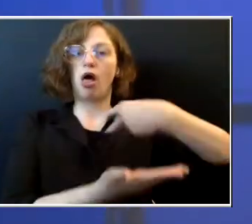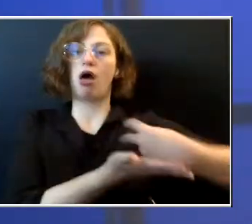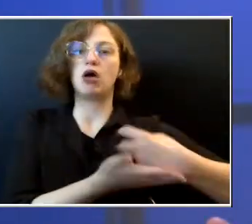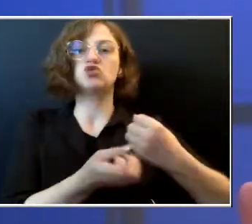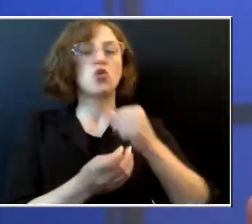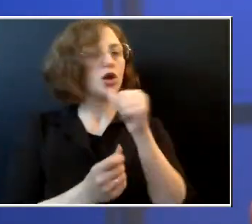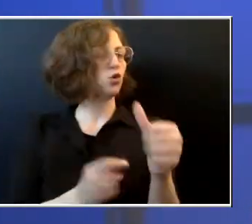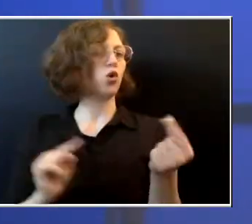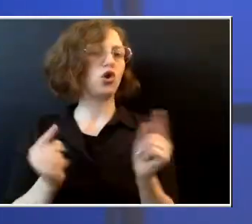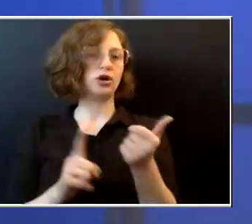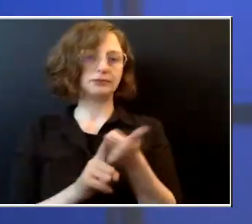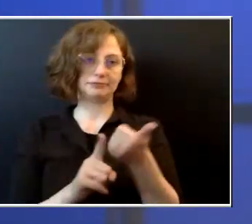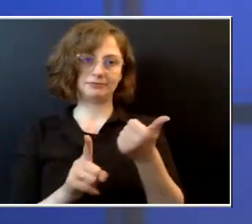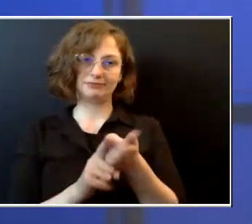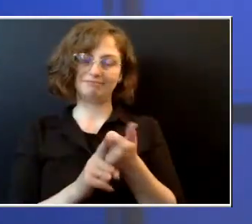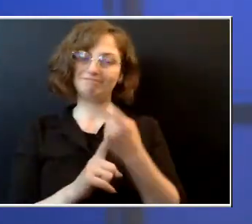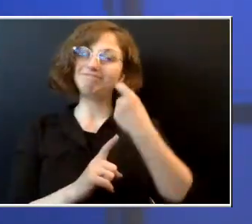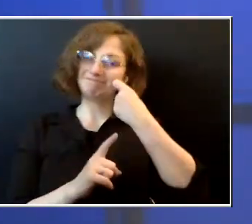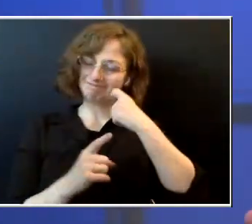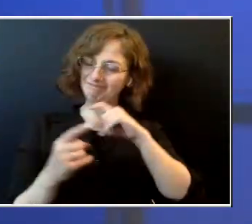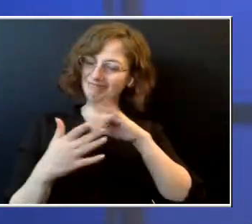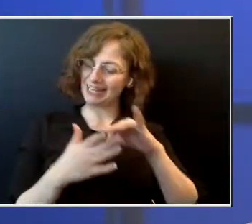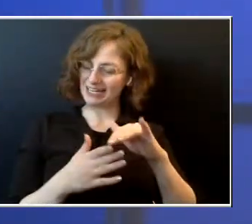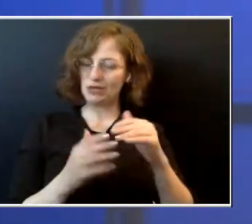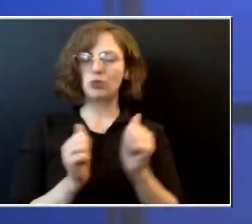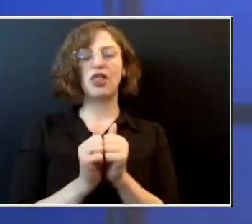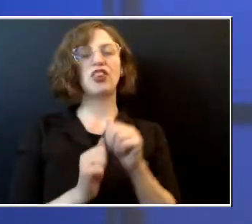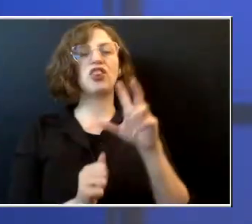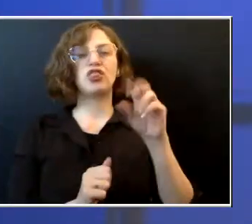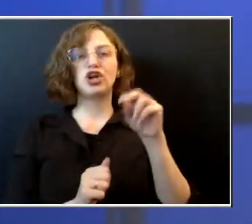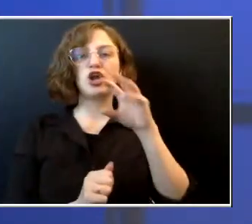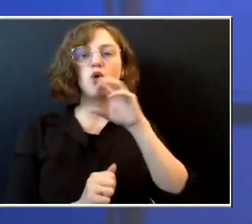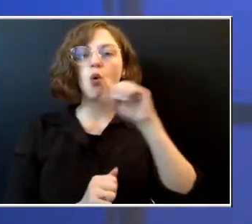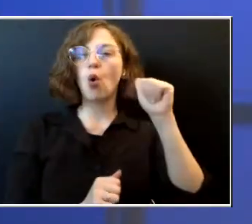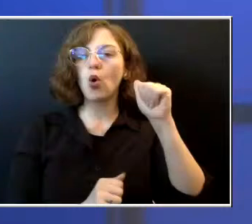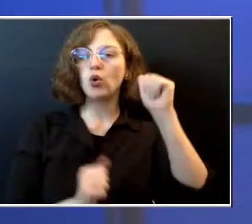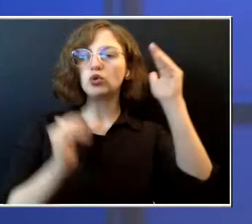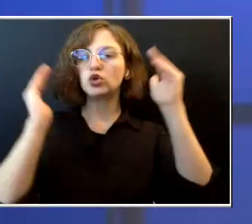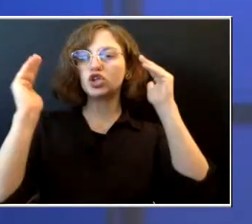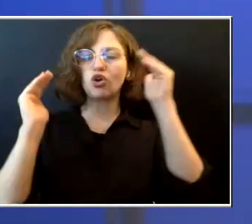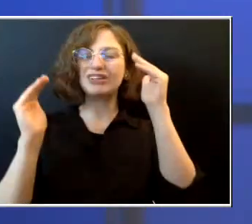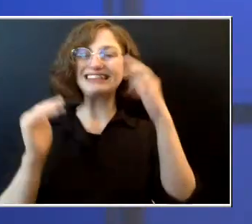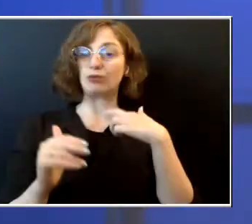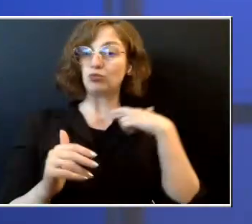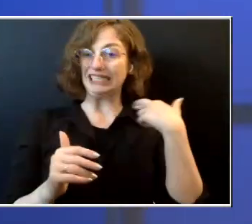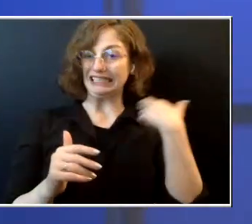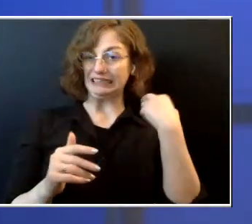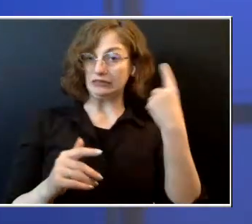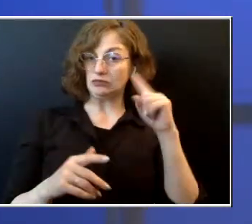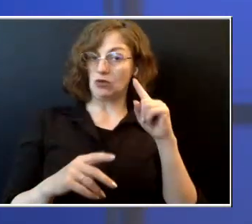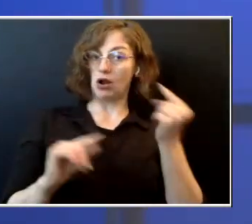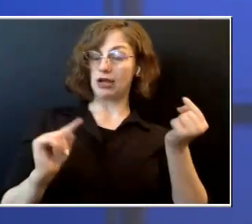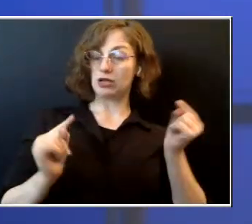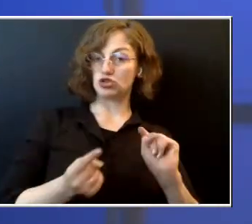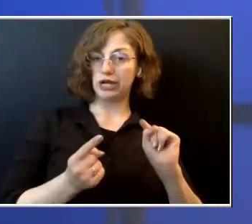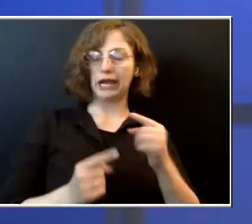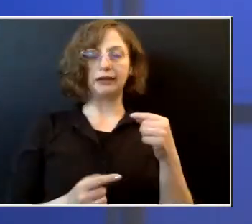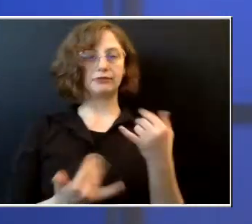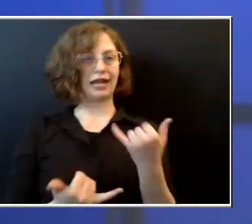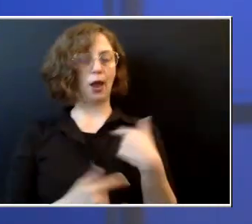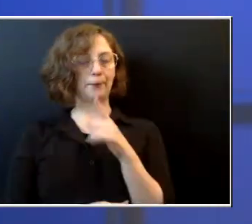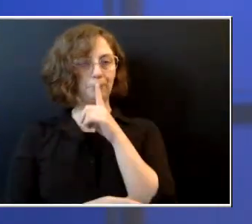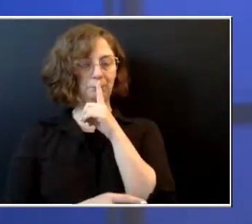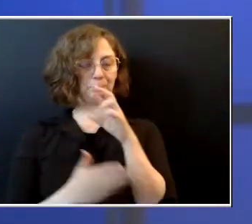older adults at risk for injury. And I can't tell the results right now, but we really hope that we did it. And one thing that we're